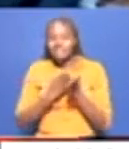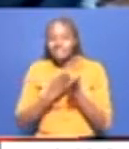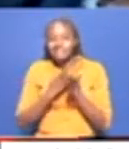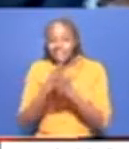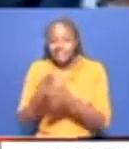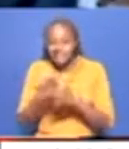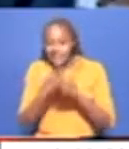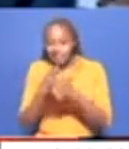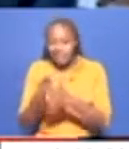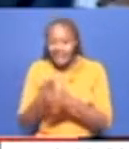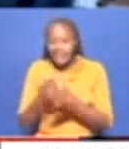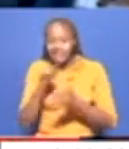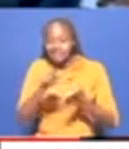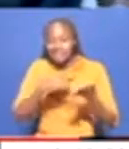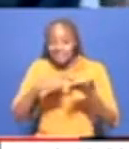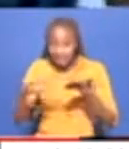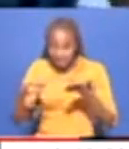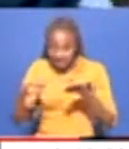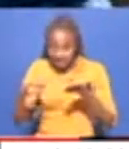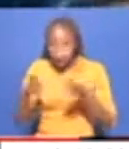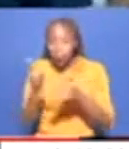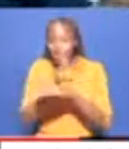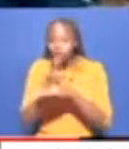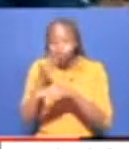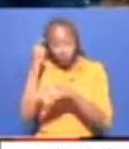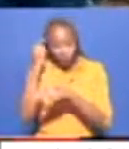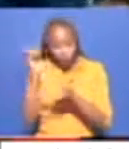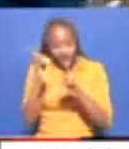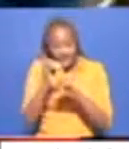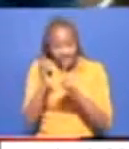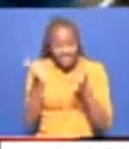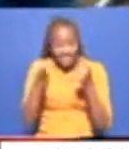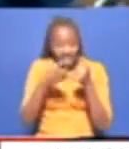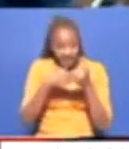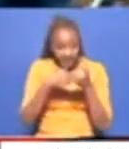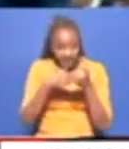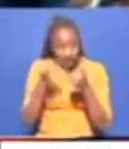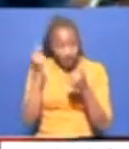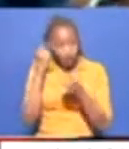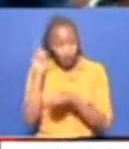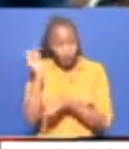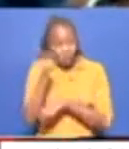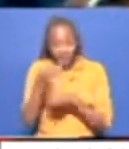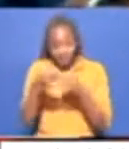that we shall use on the 9th of August for elections.